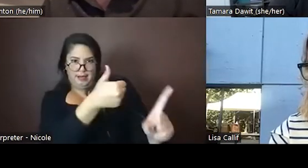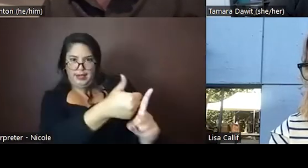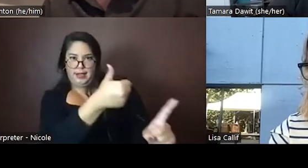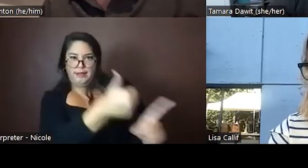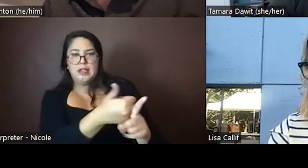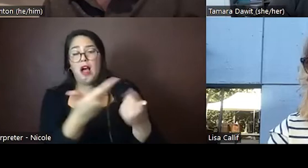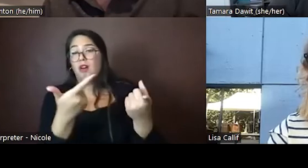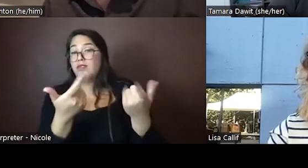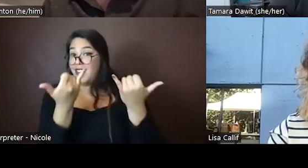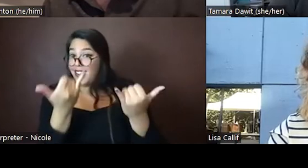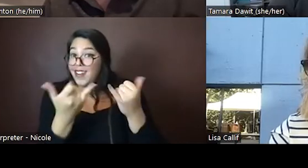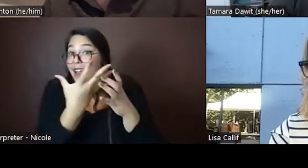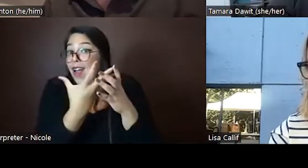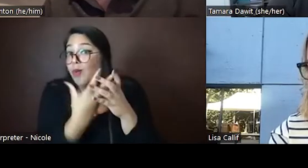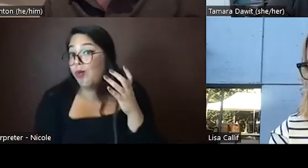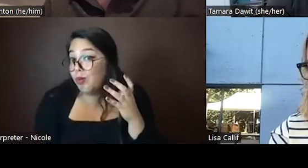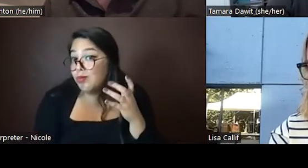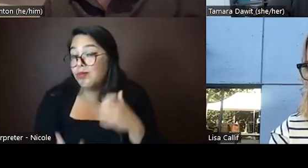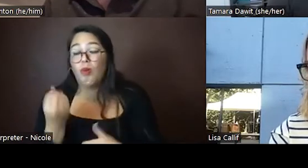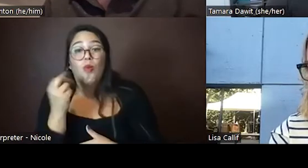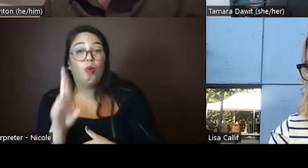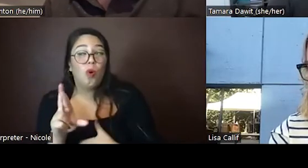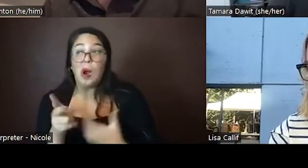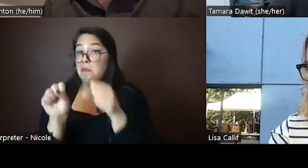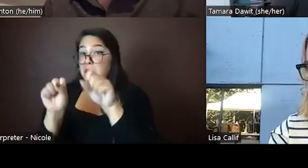know, negotiations in terms of like